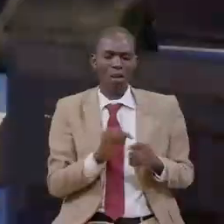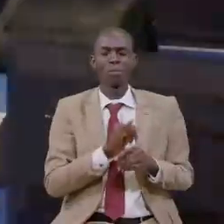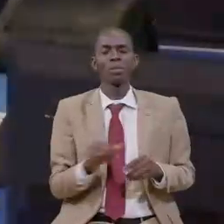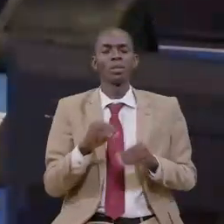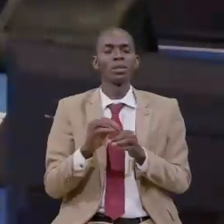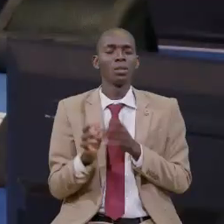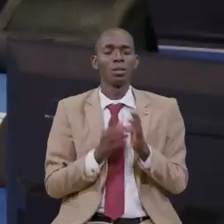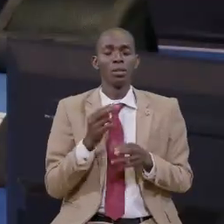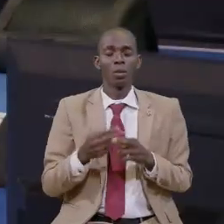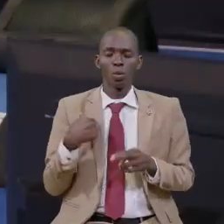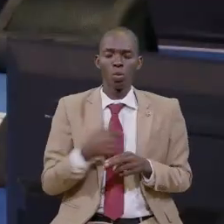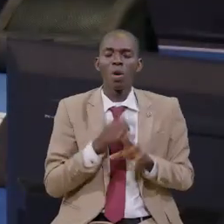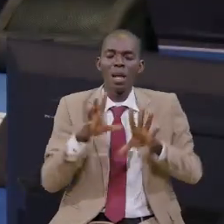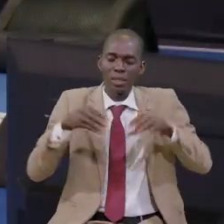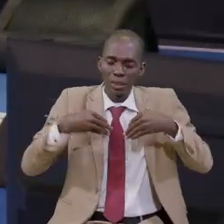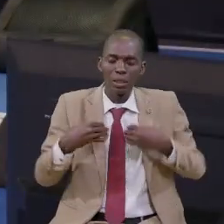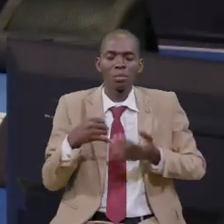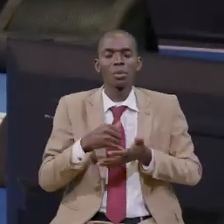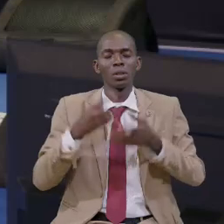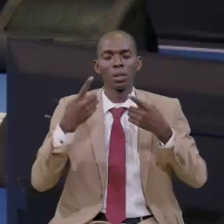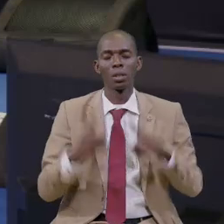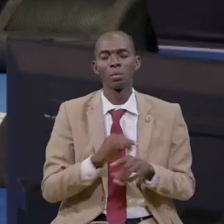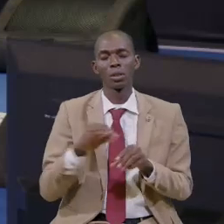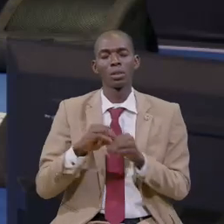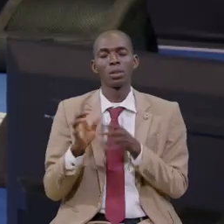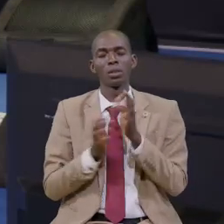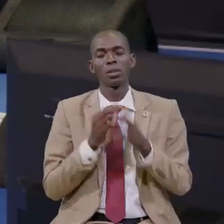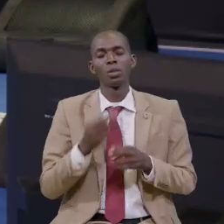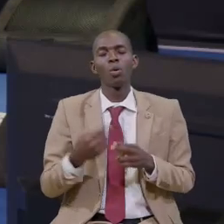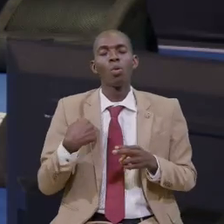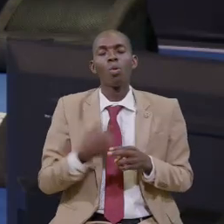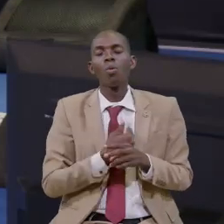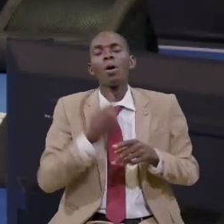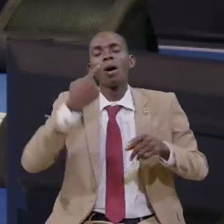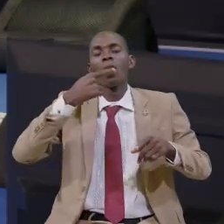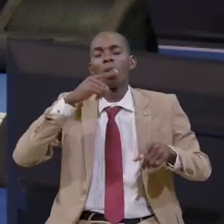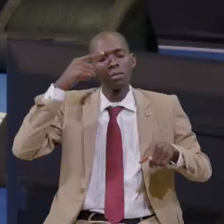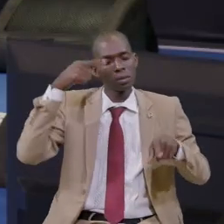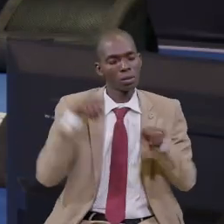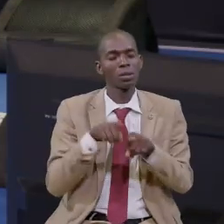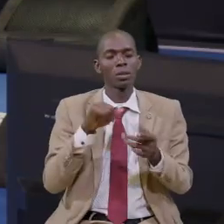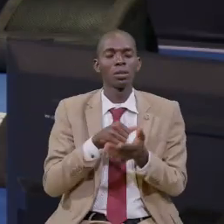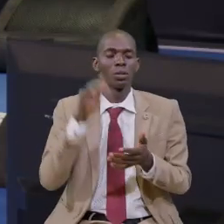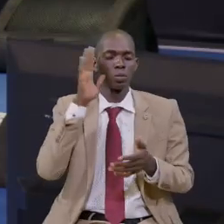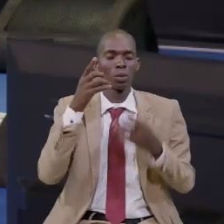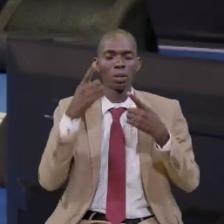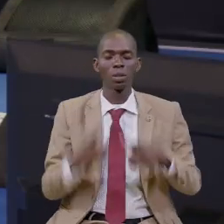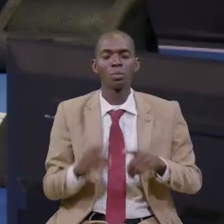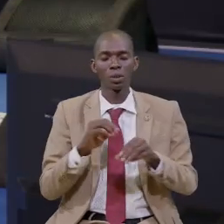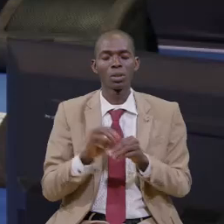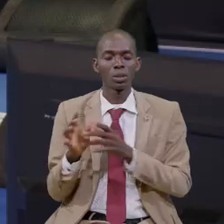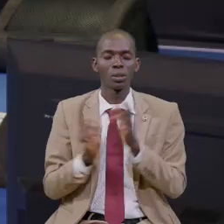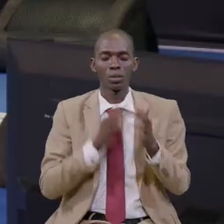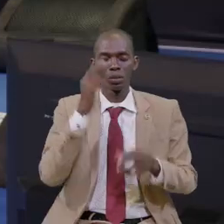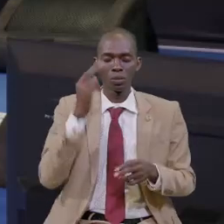happening. Amen. We confirm it will happen. Amen. In Jesus'